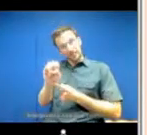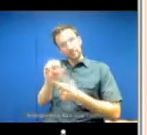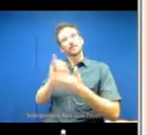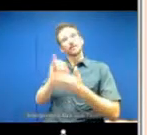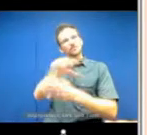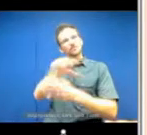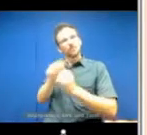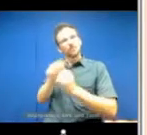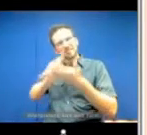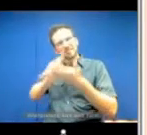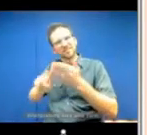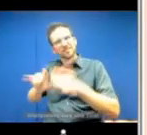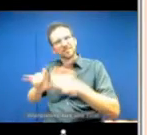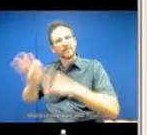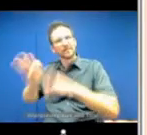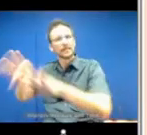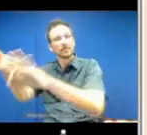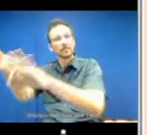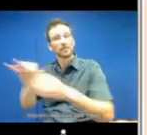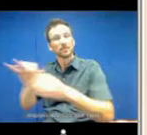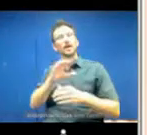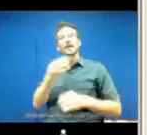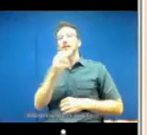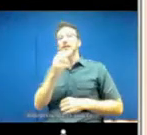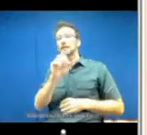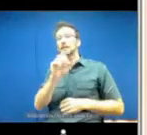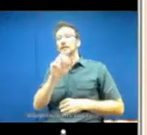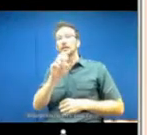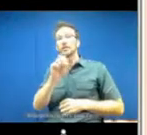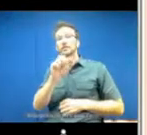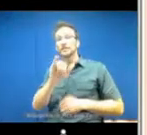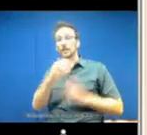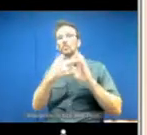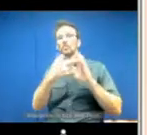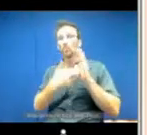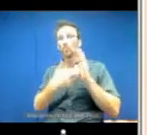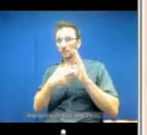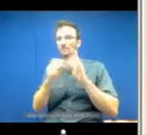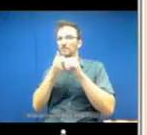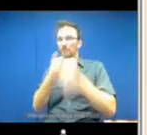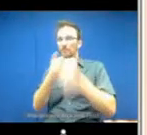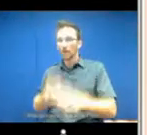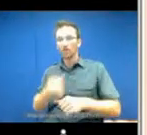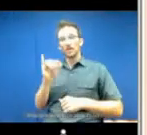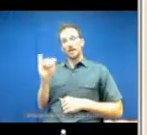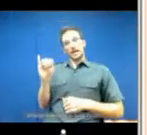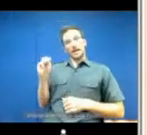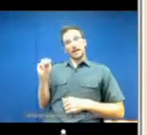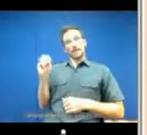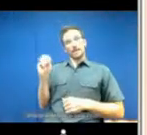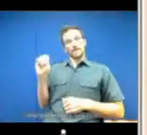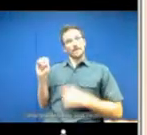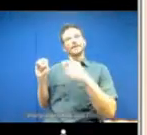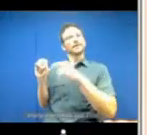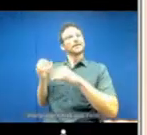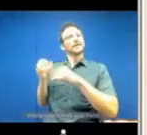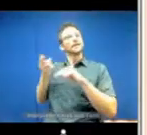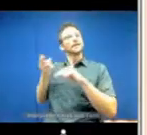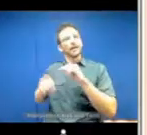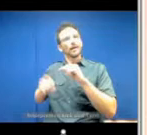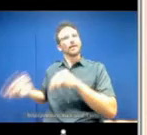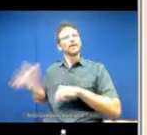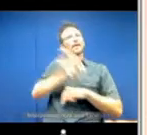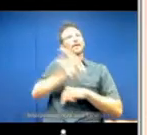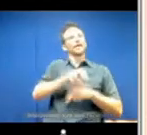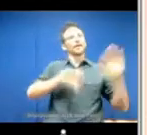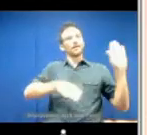rules apply. The IME cannot testify because the IME doesn't have personal knowledge of what the deaf